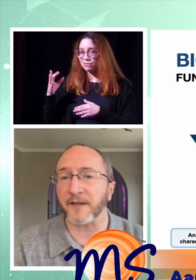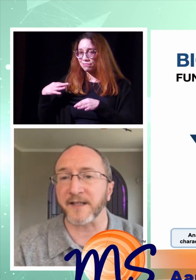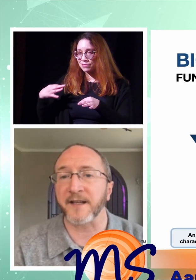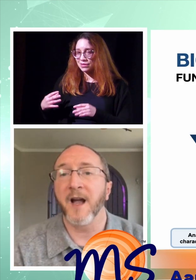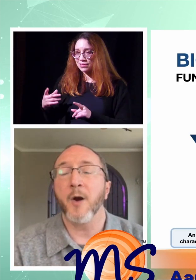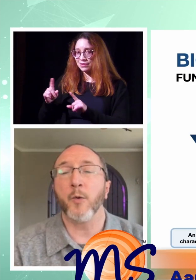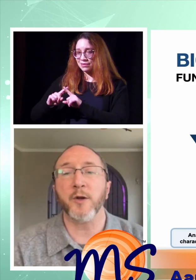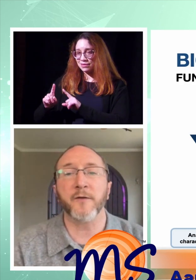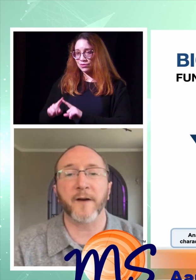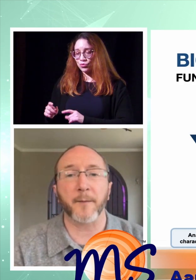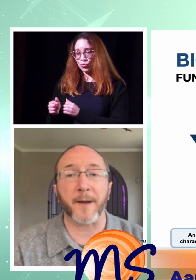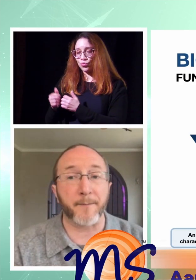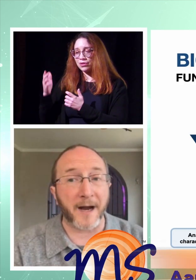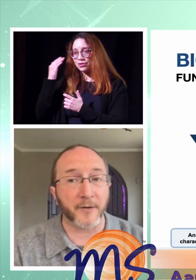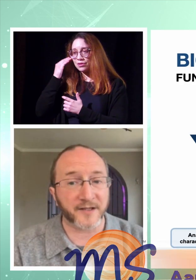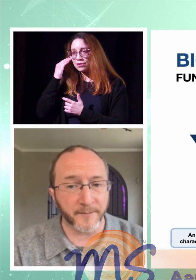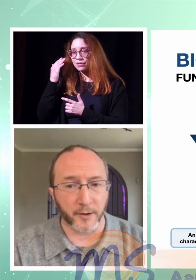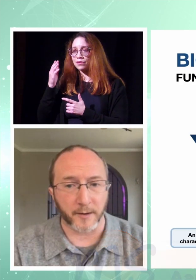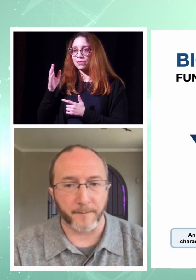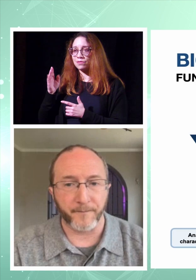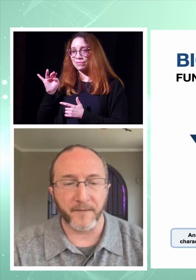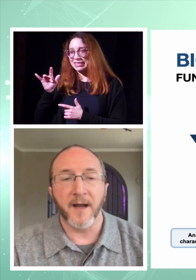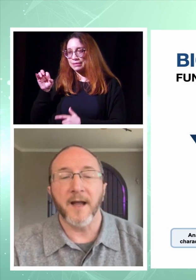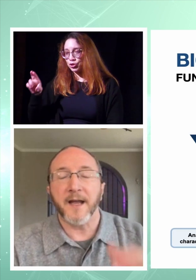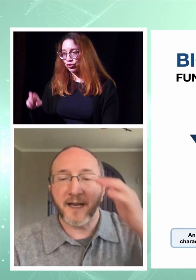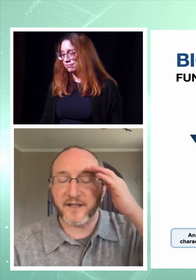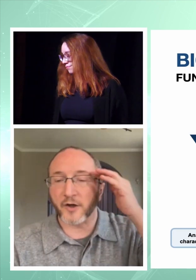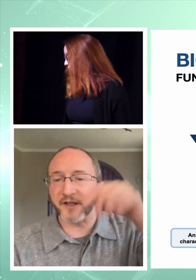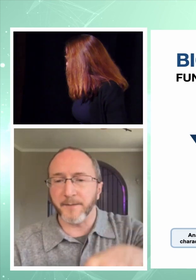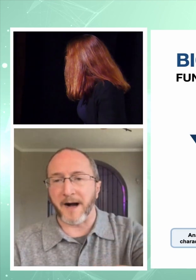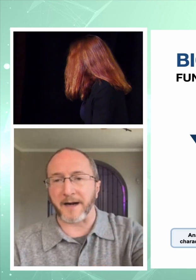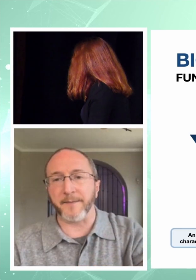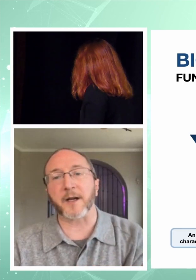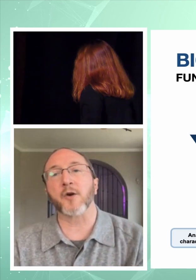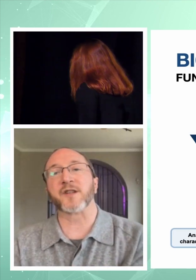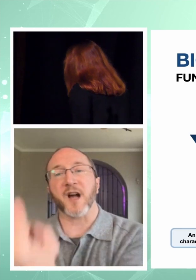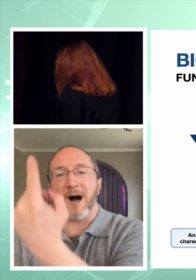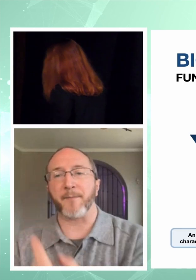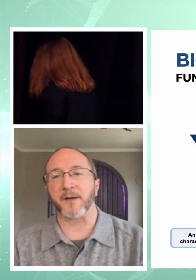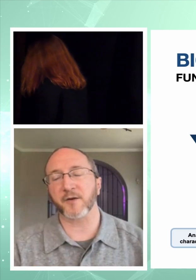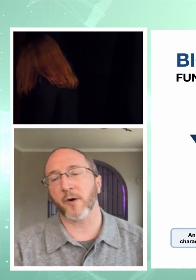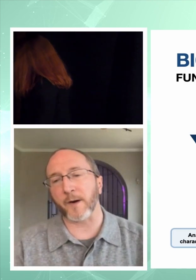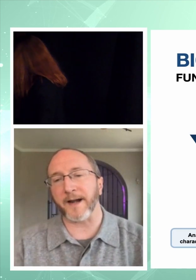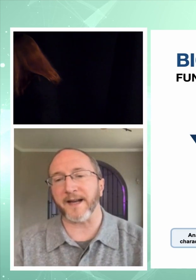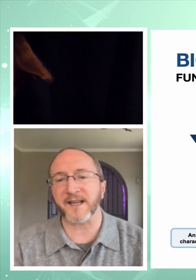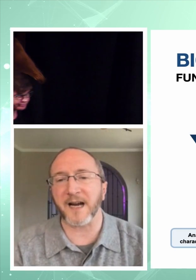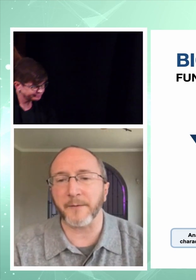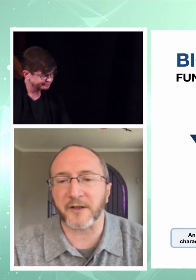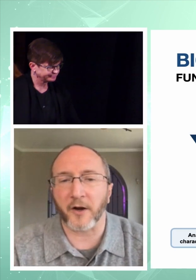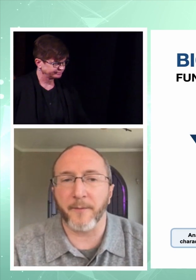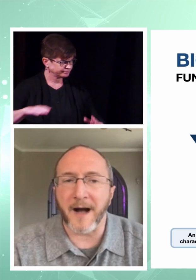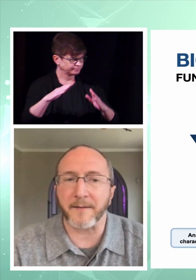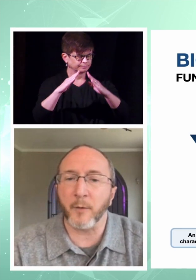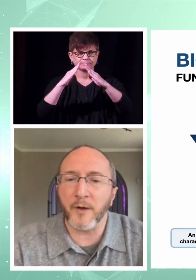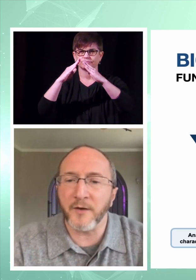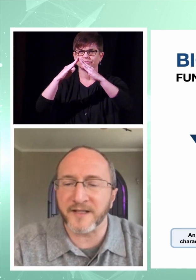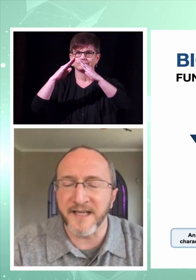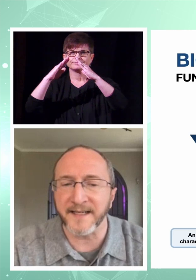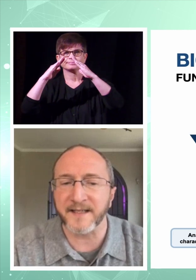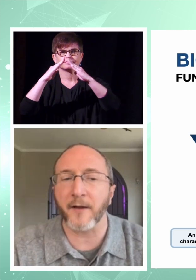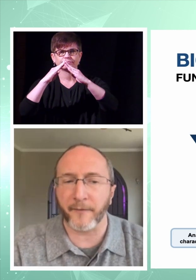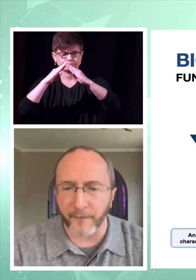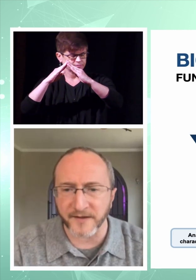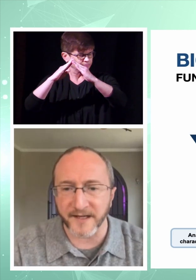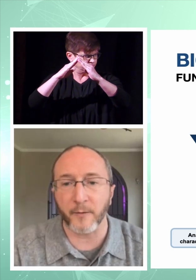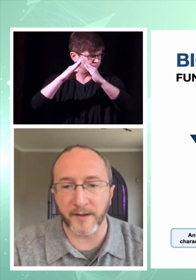through the differences when you develop a biosimilar. It starts at the bottom and it goes up. So on the right-hand side, we start at the bottom. And what you